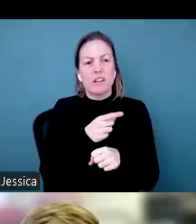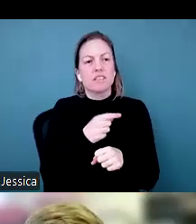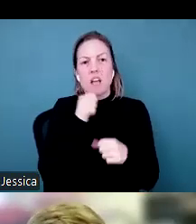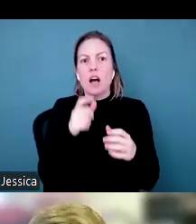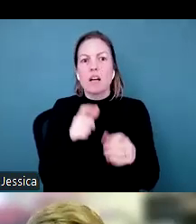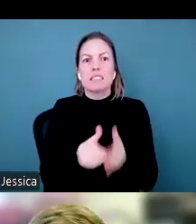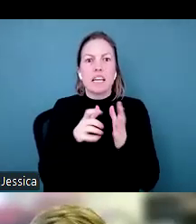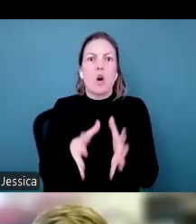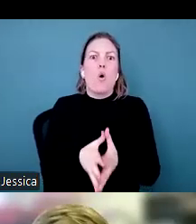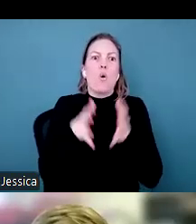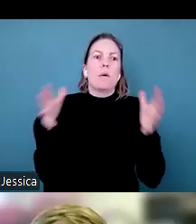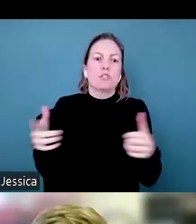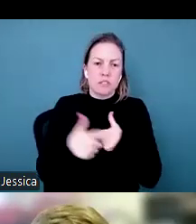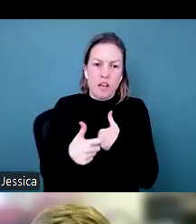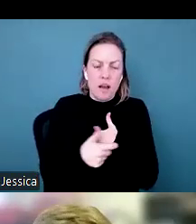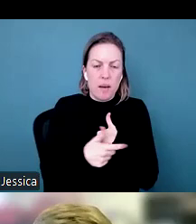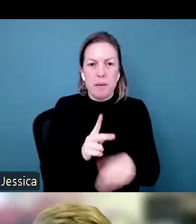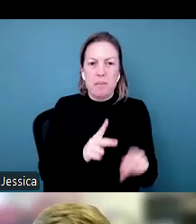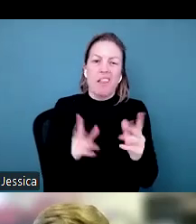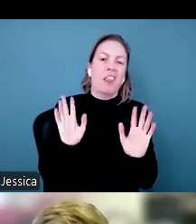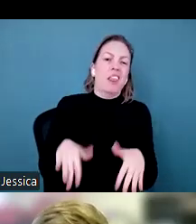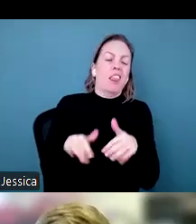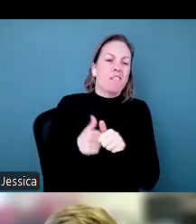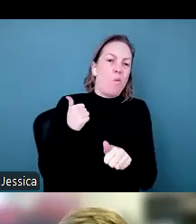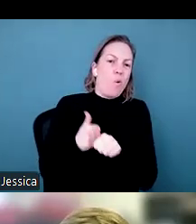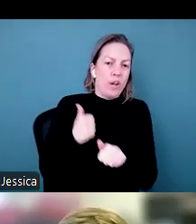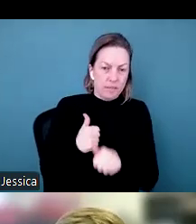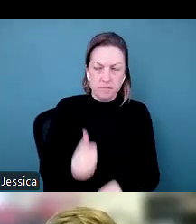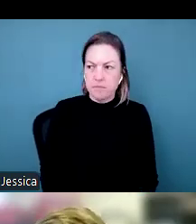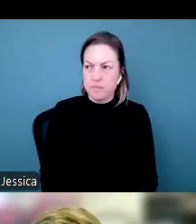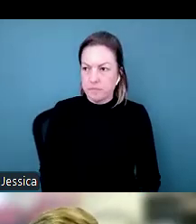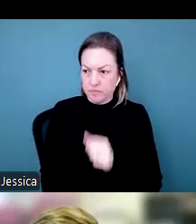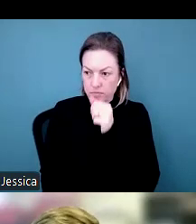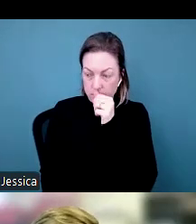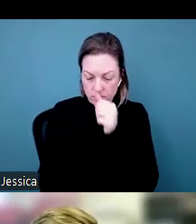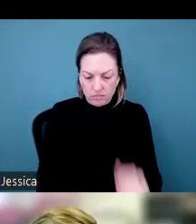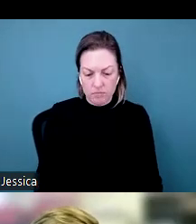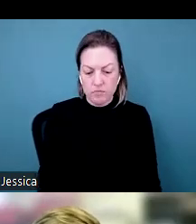to be the main reason people were not going to be using this. Next slide, please.